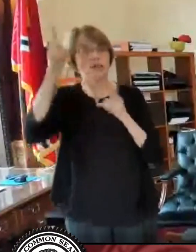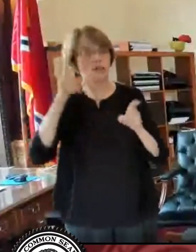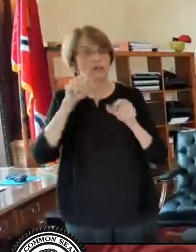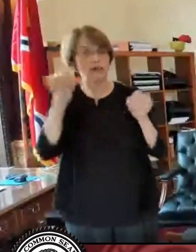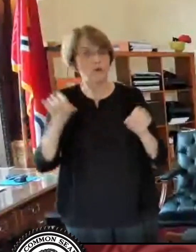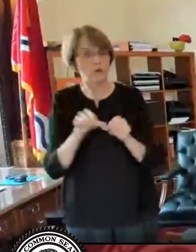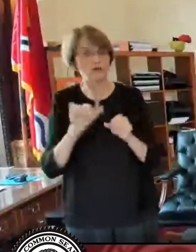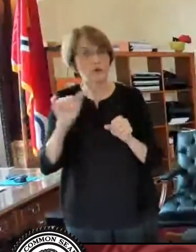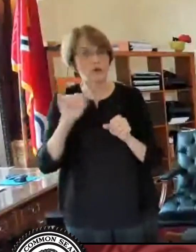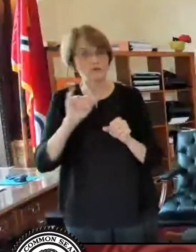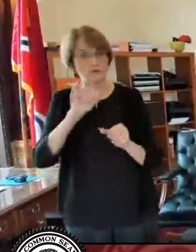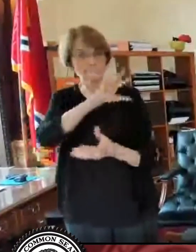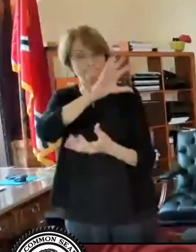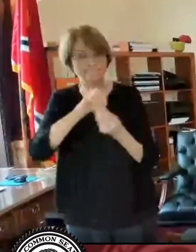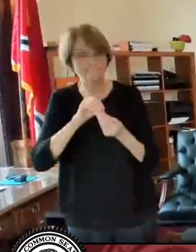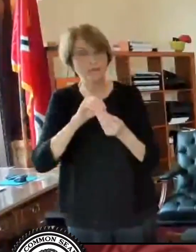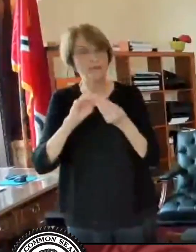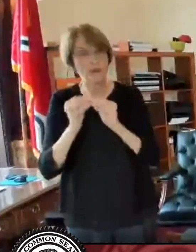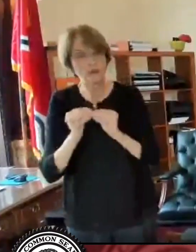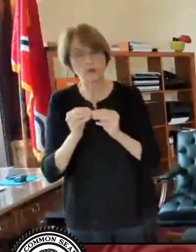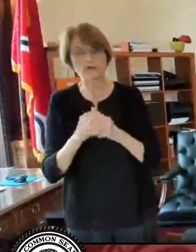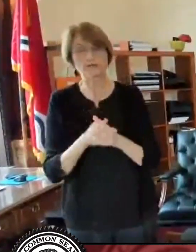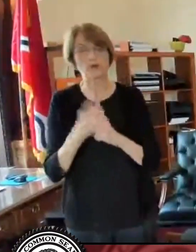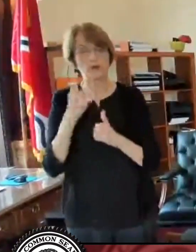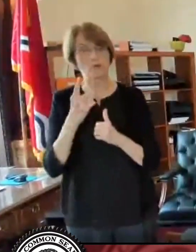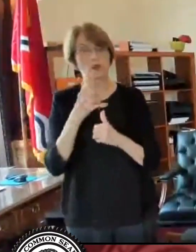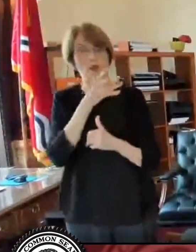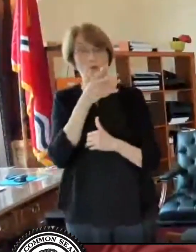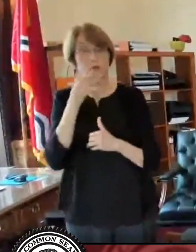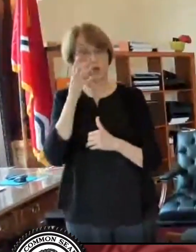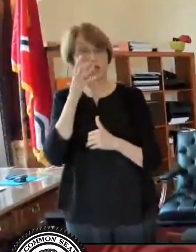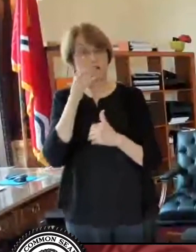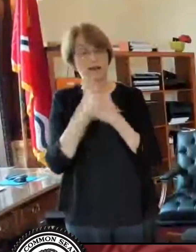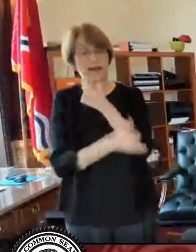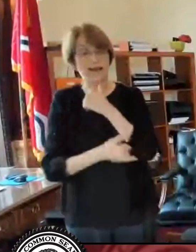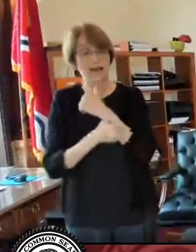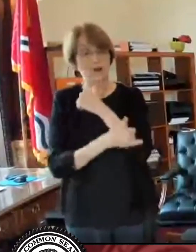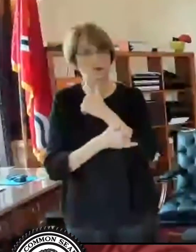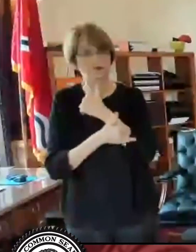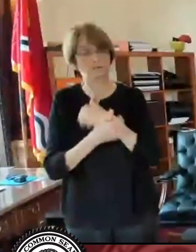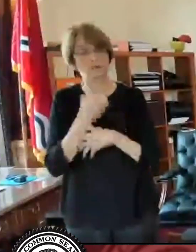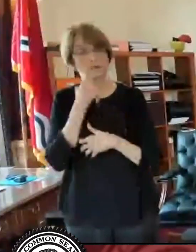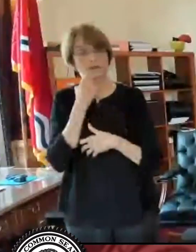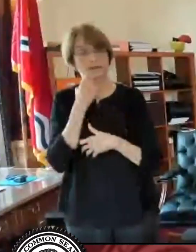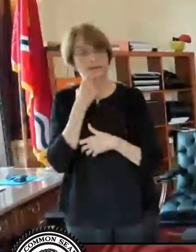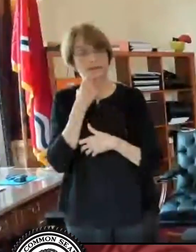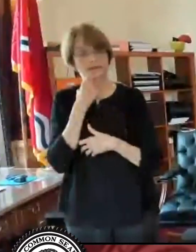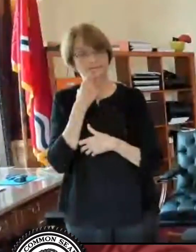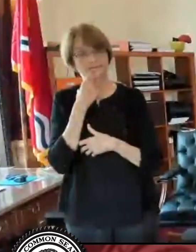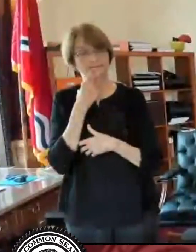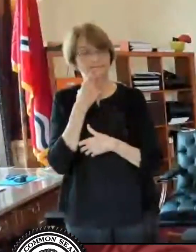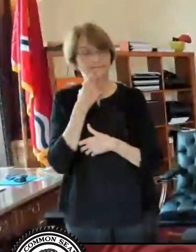one of the rural surrounding counties did go to a red level.